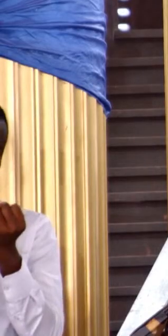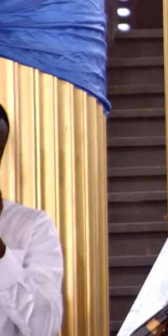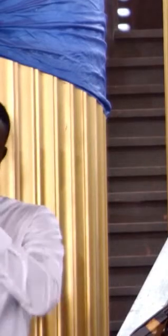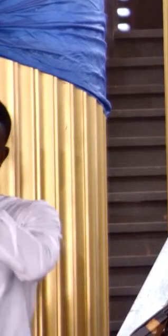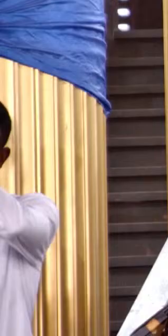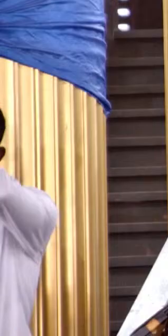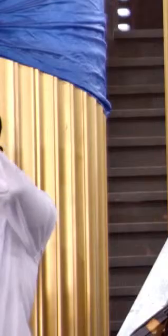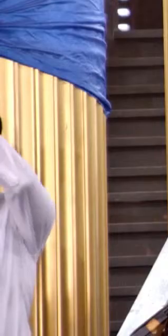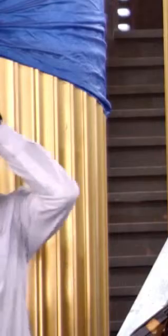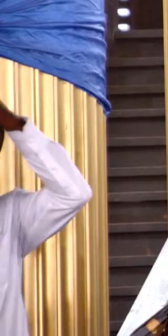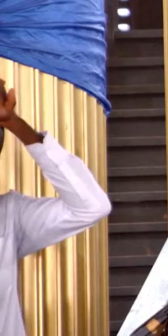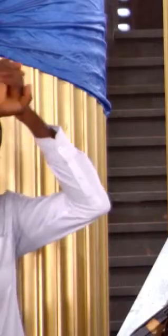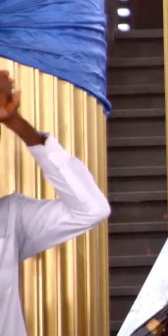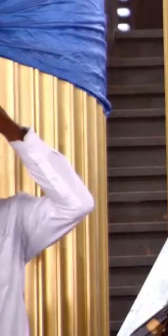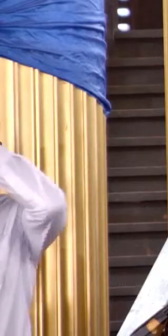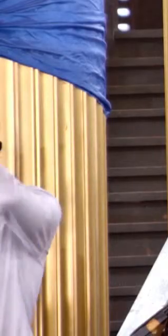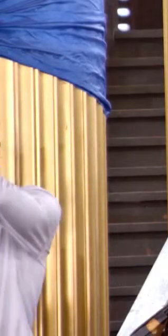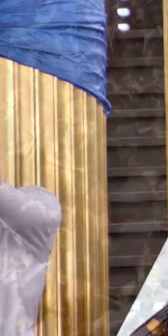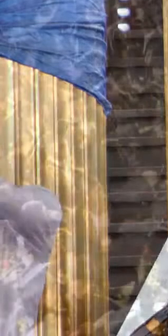Congratulations to you all.